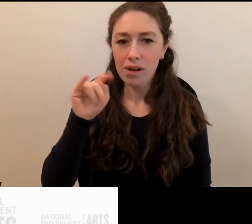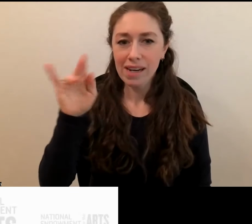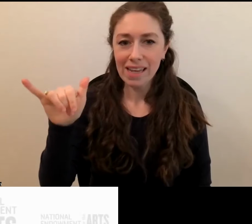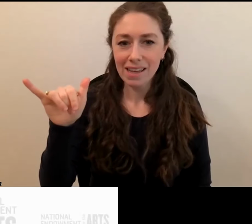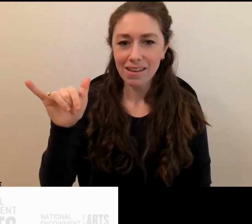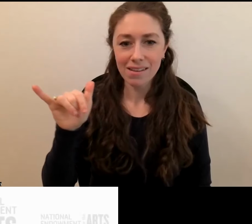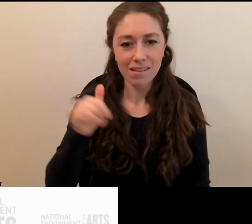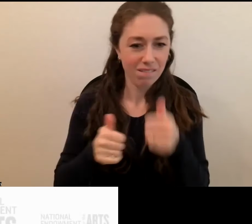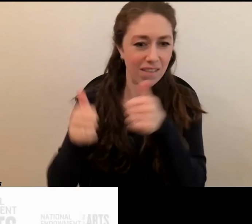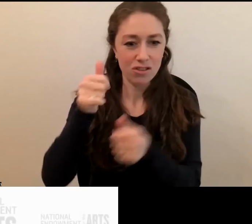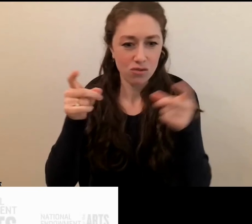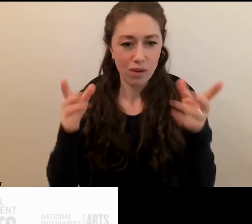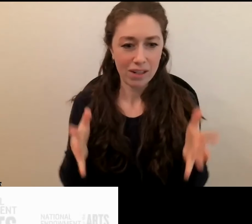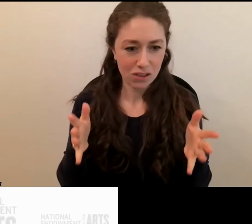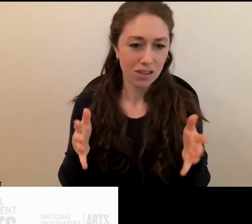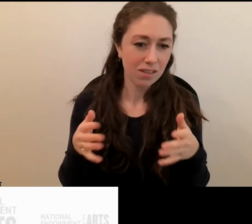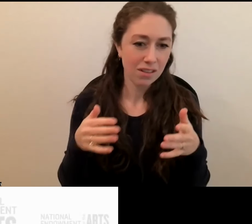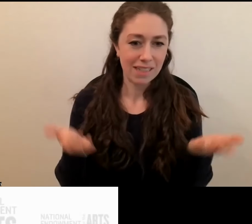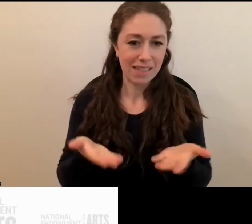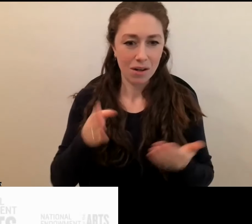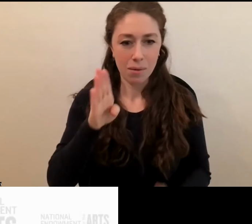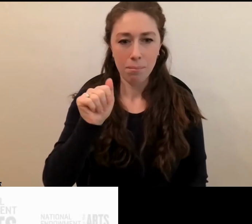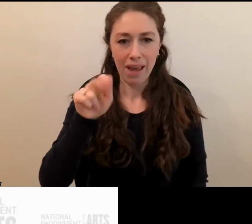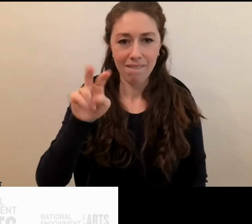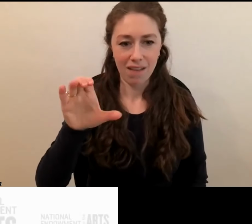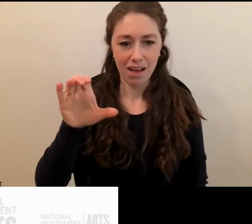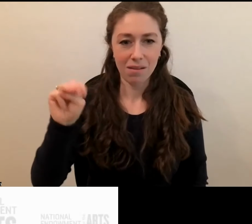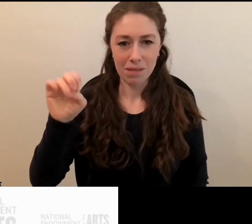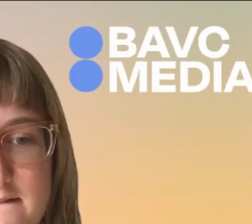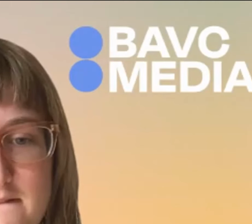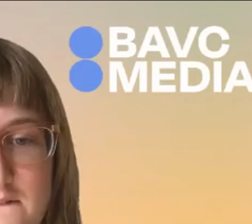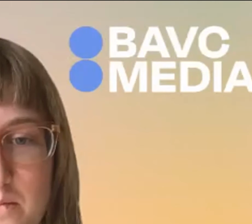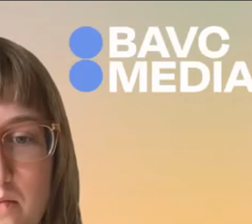Media, for some housekeeping and general information about the meeting.